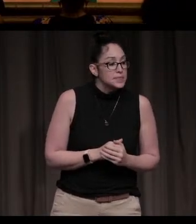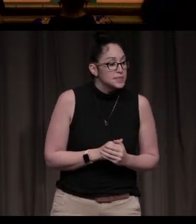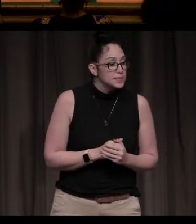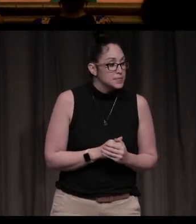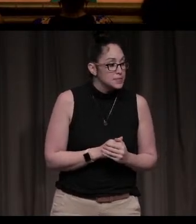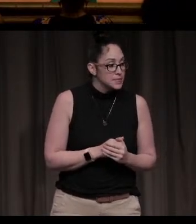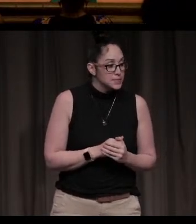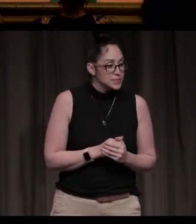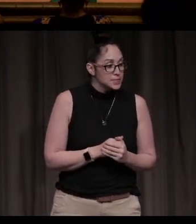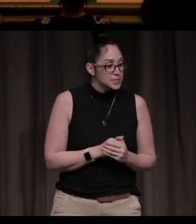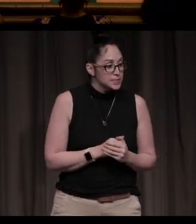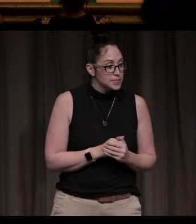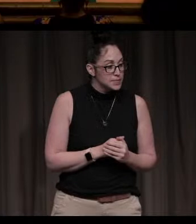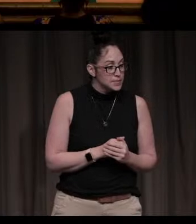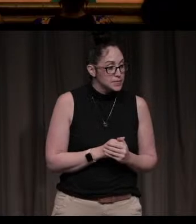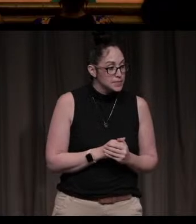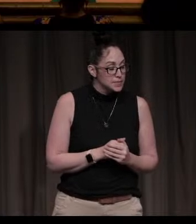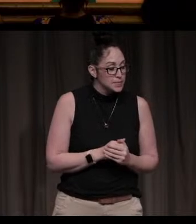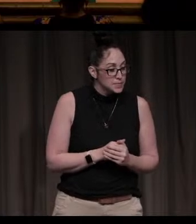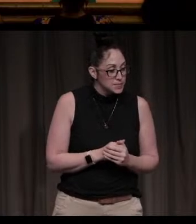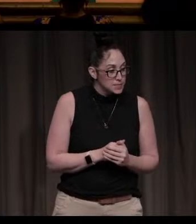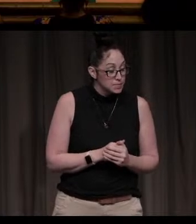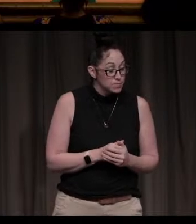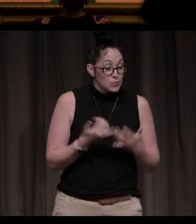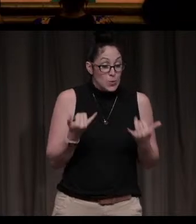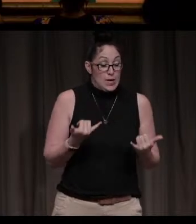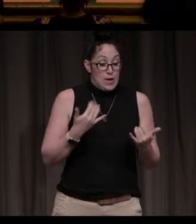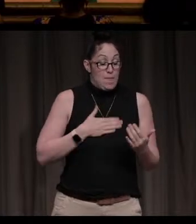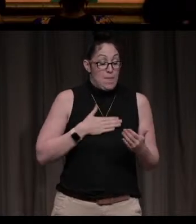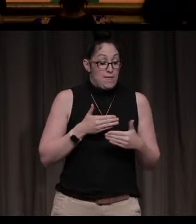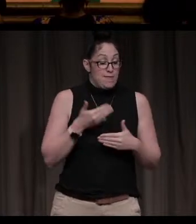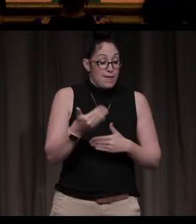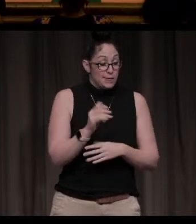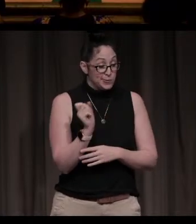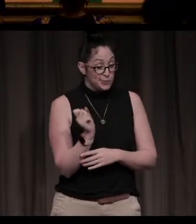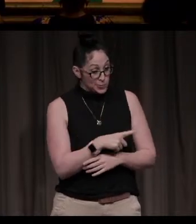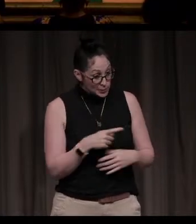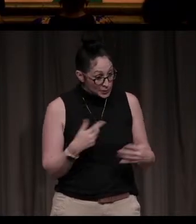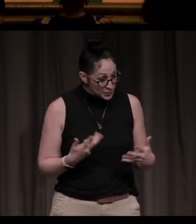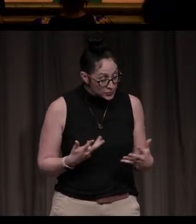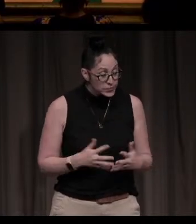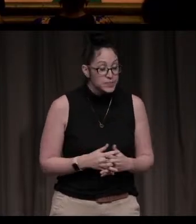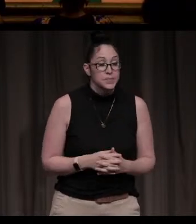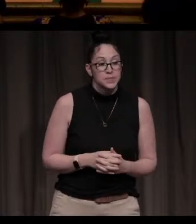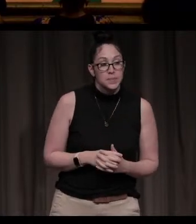So I think the next question I have is